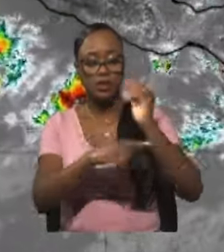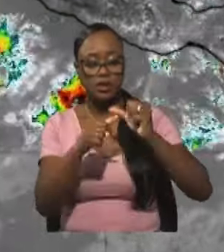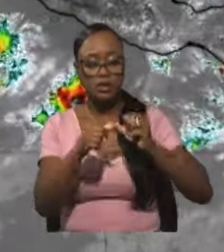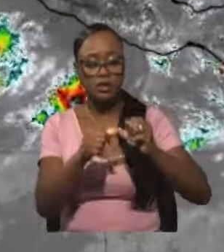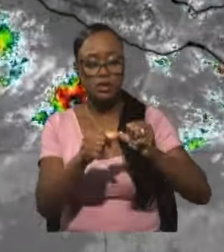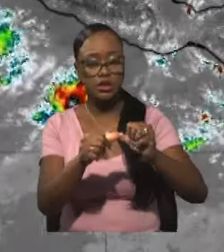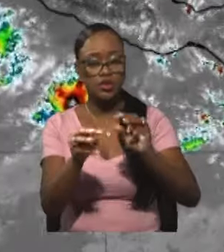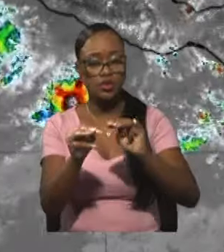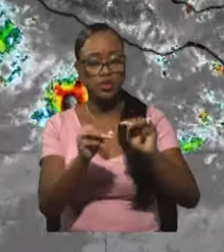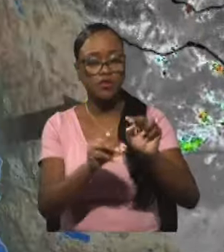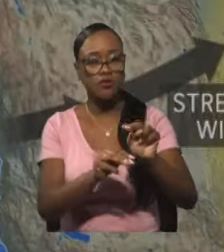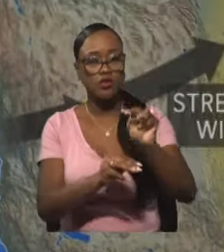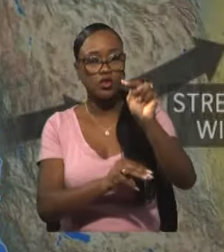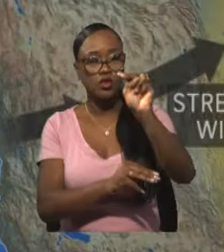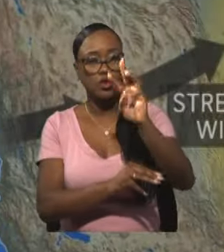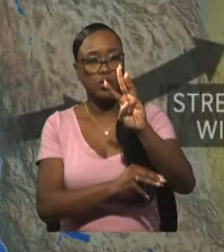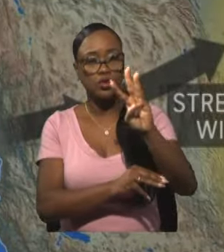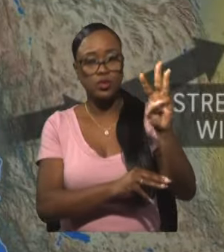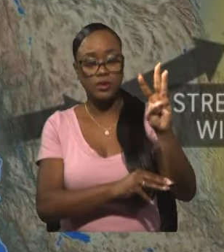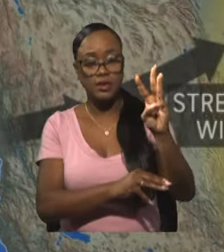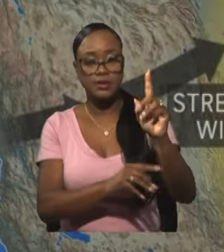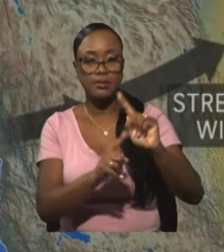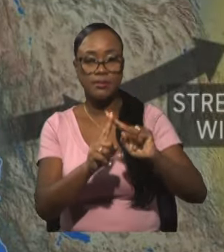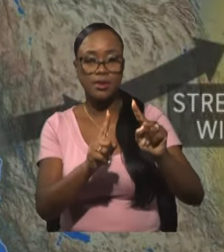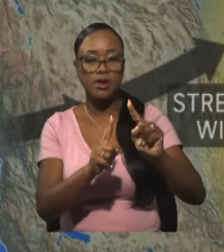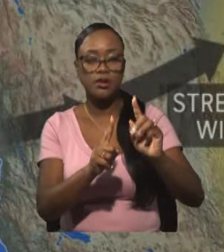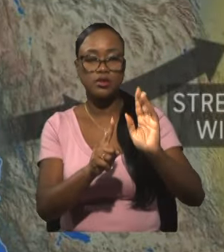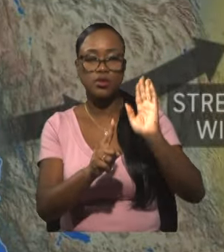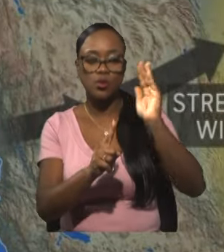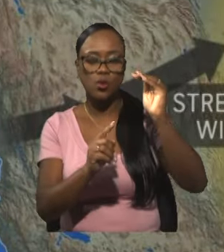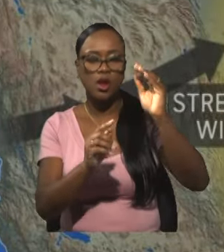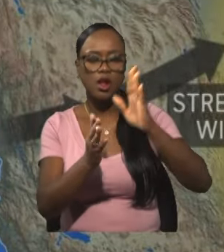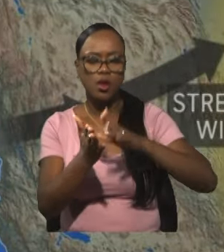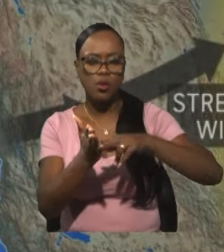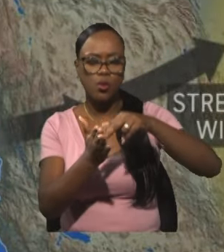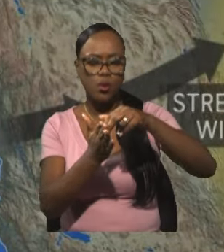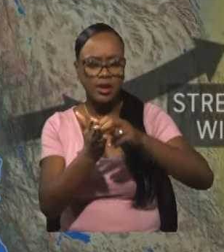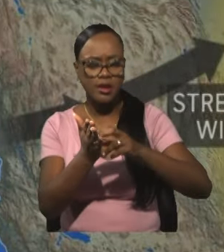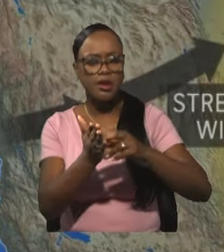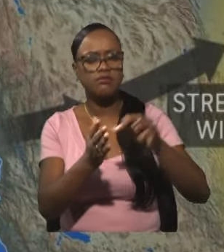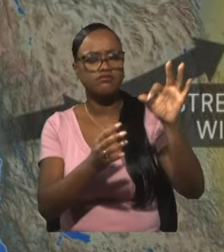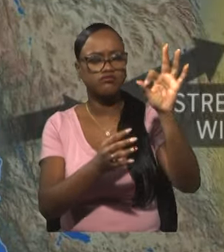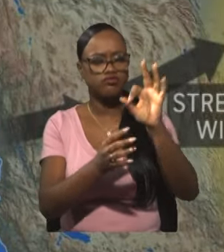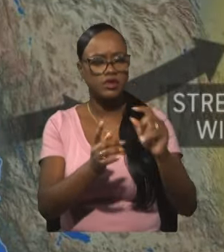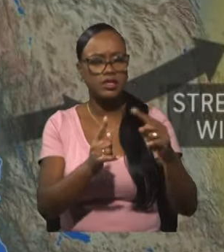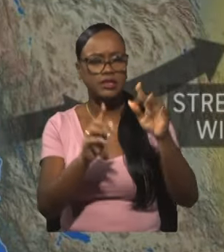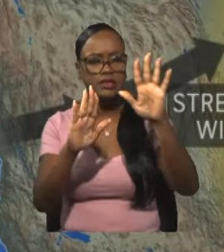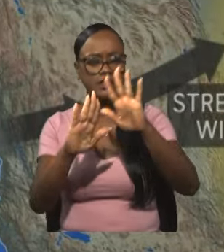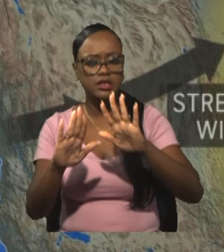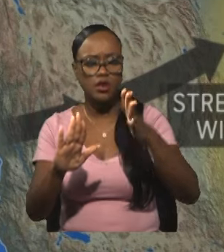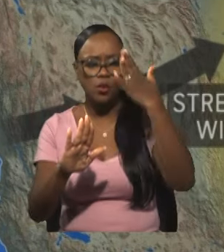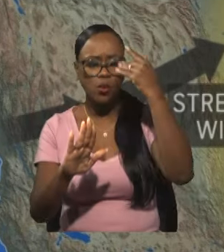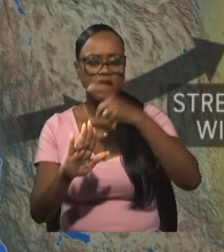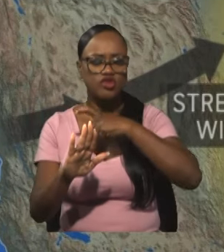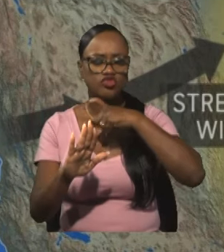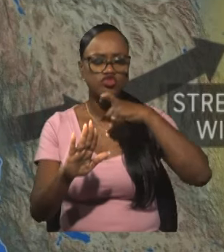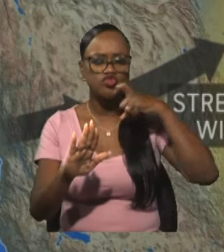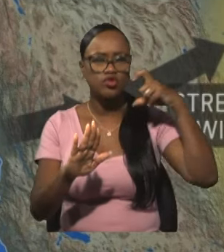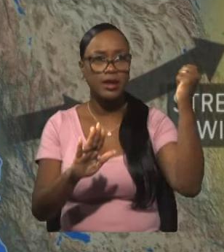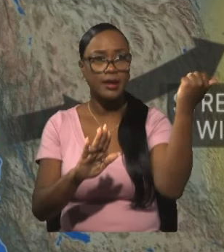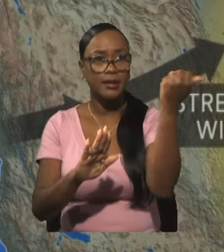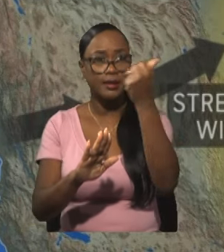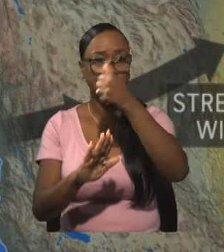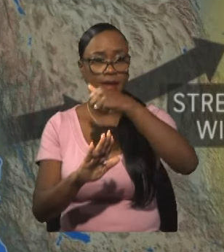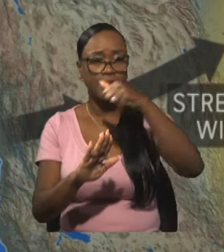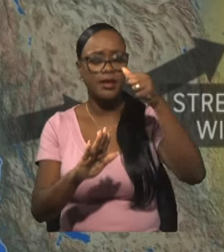northwest into the Gulf of Mexico, but meteorologists predict it will weaken between Friday and Sunday due to drier air and wind shear, which